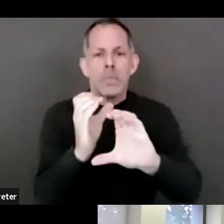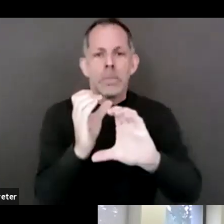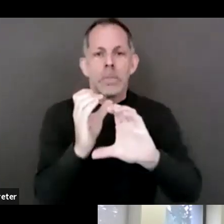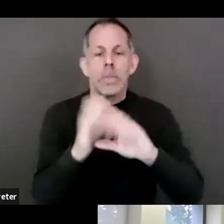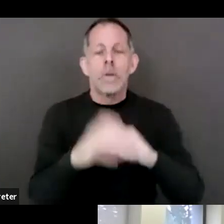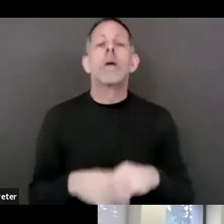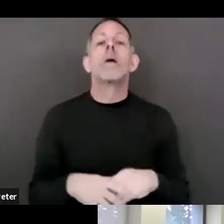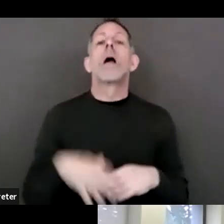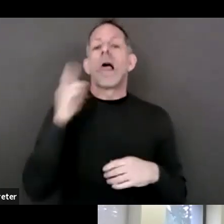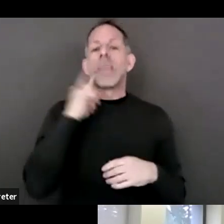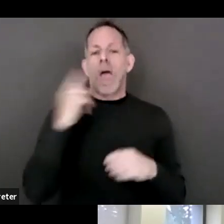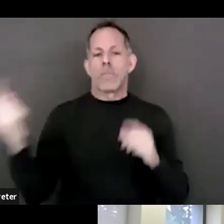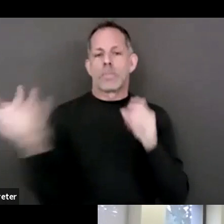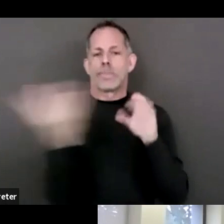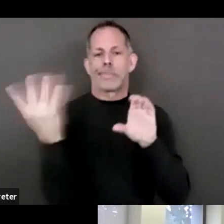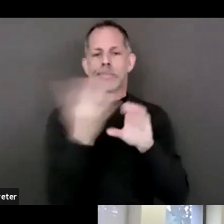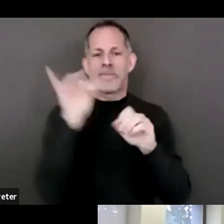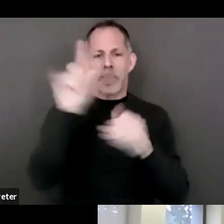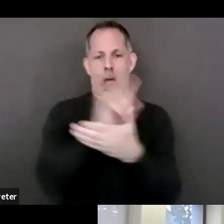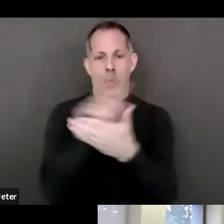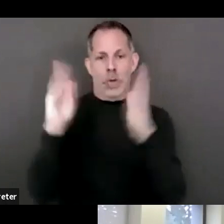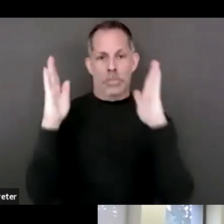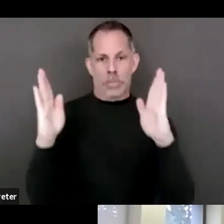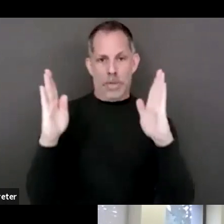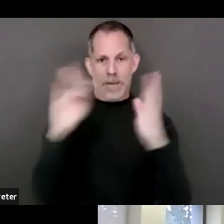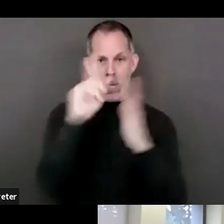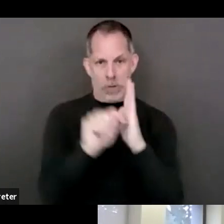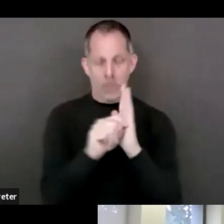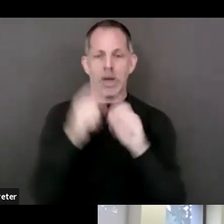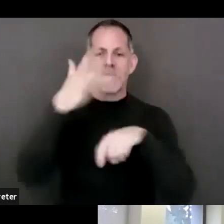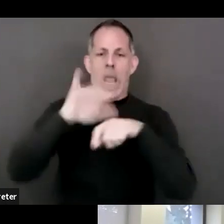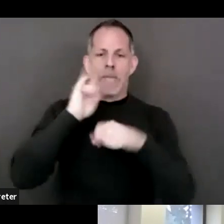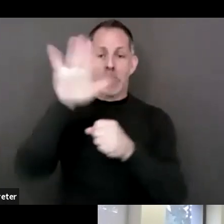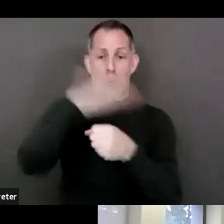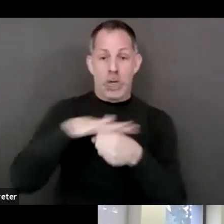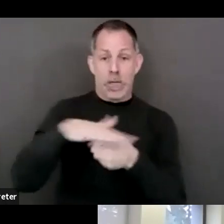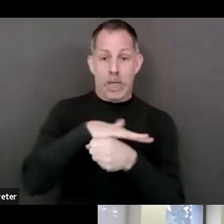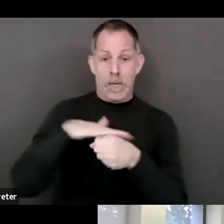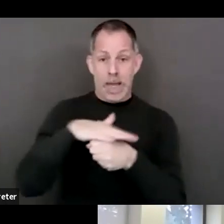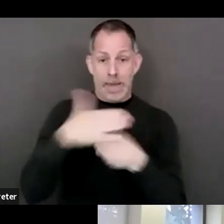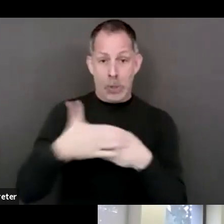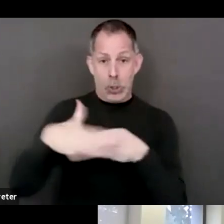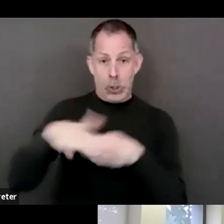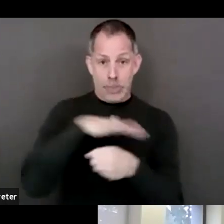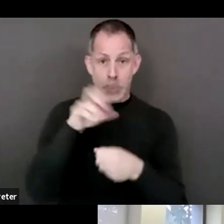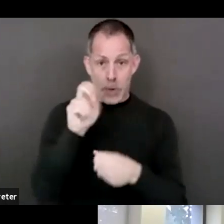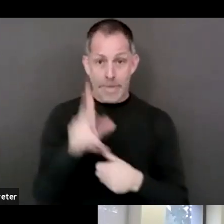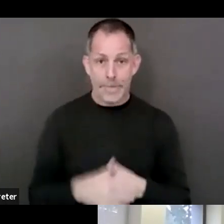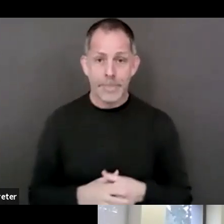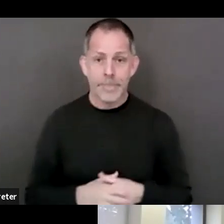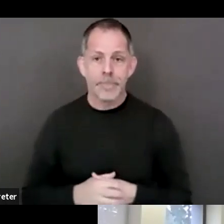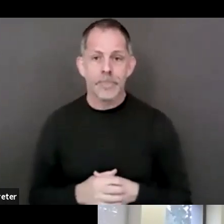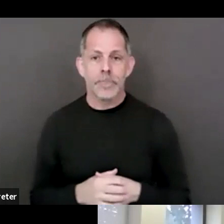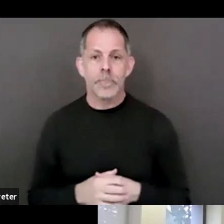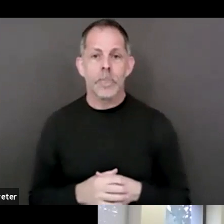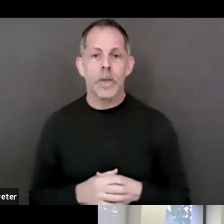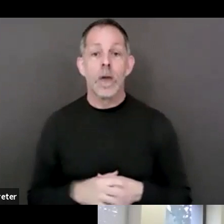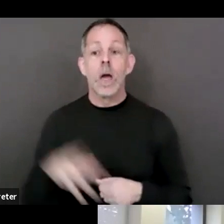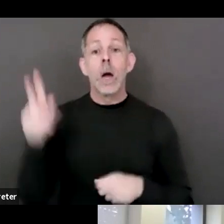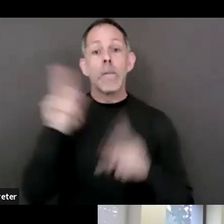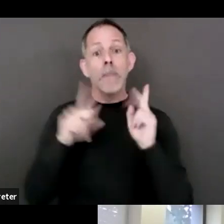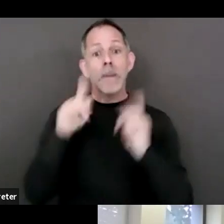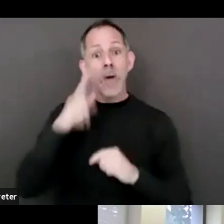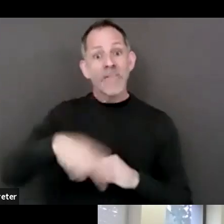vaccination. For these homebound individuals, they're at high risk for a couple of reasons. One, they have some